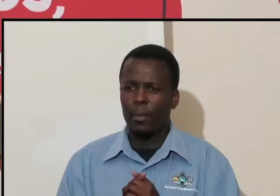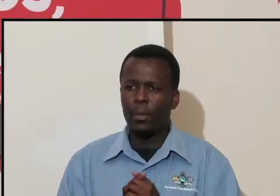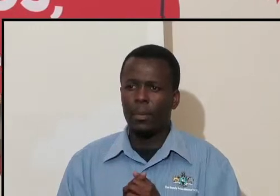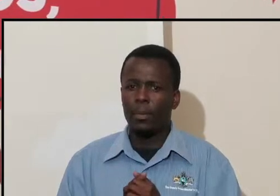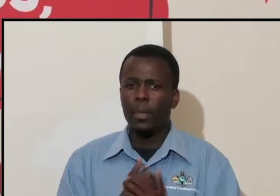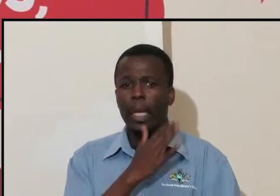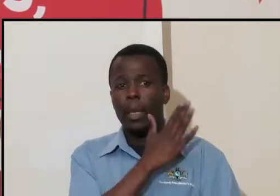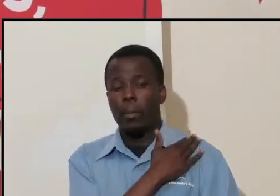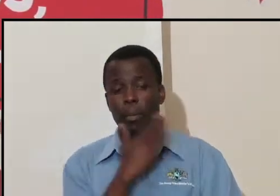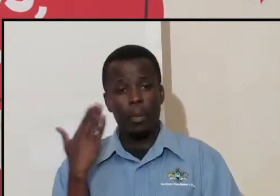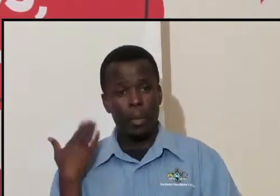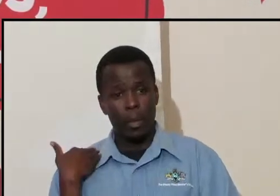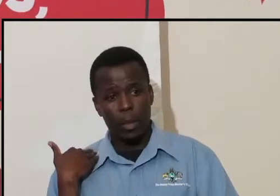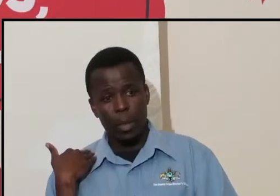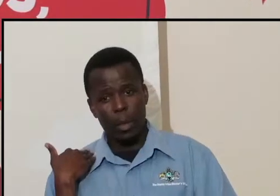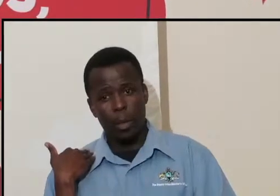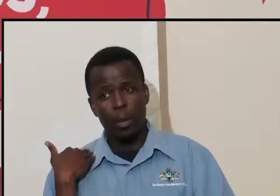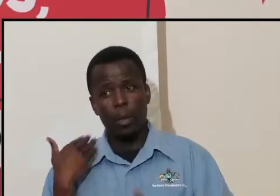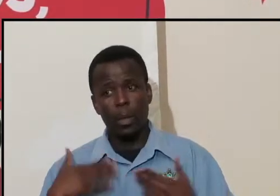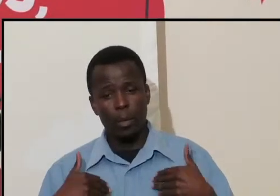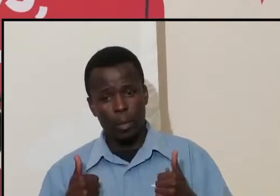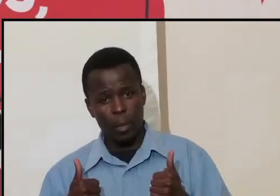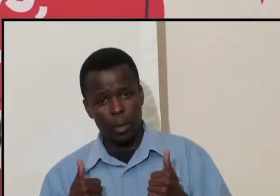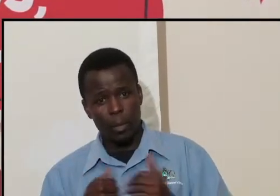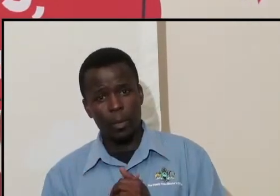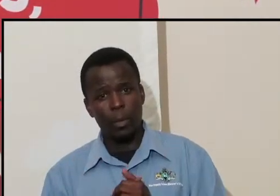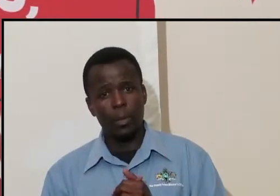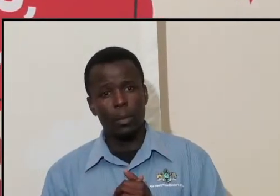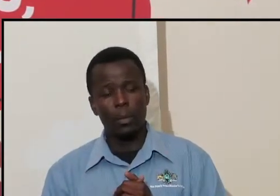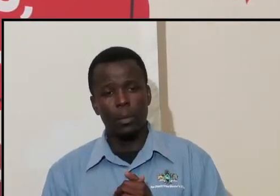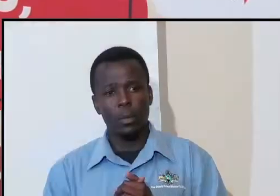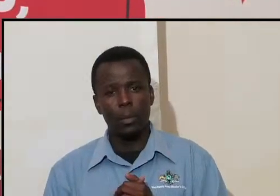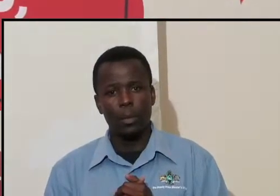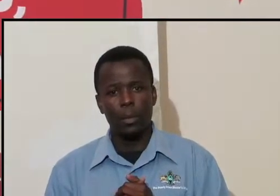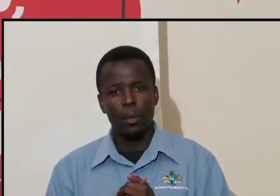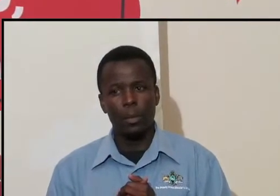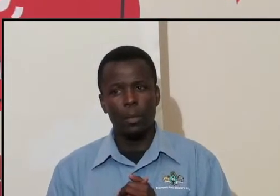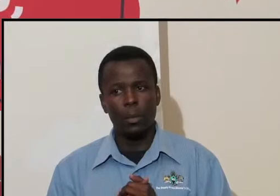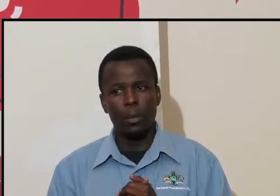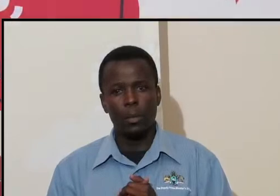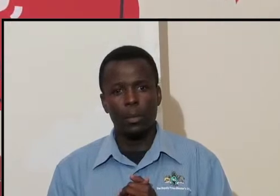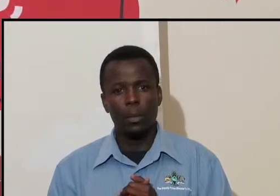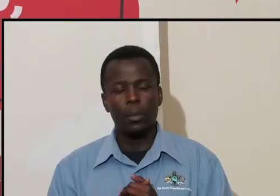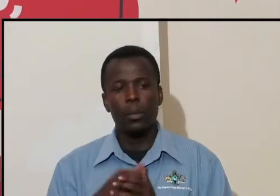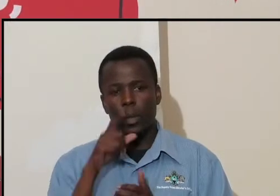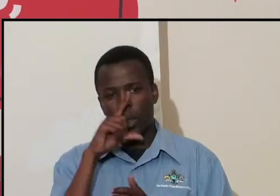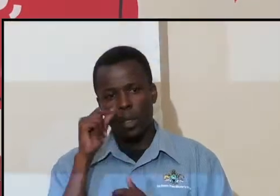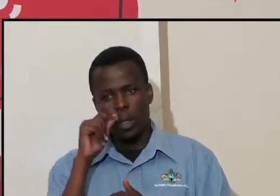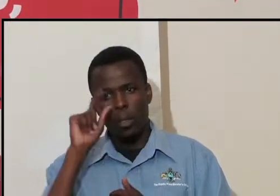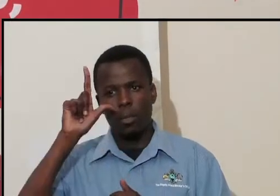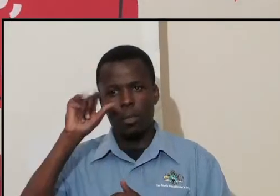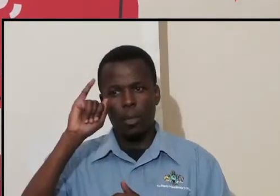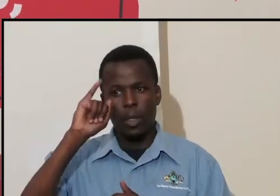Honorable Minister for Health, Honorable Senator Liz Nkosi,